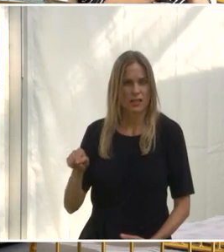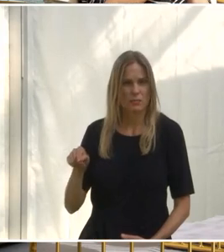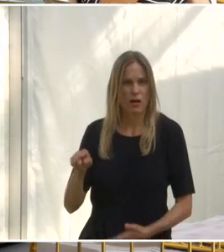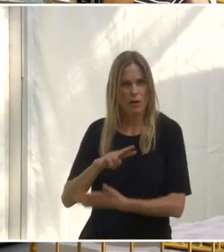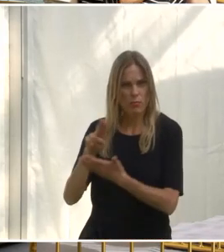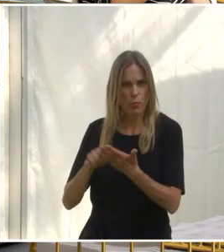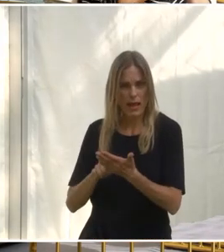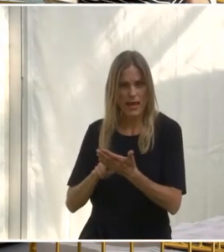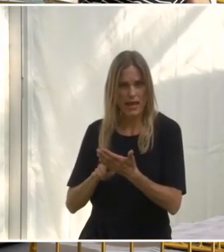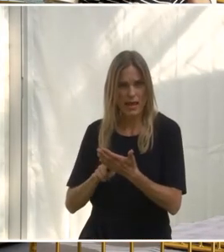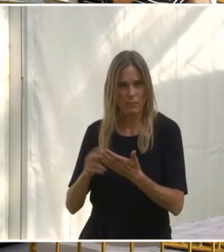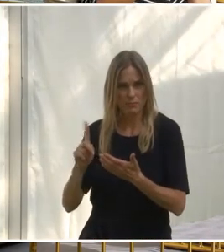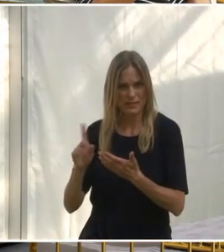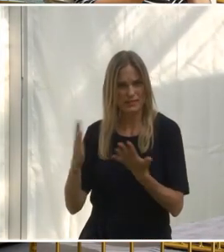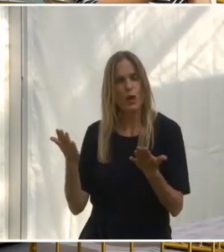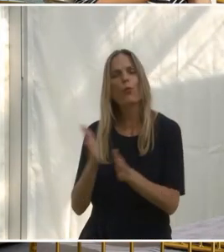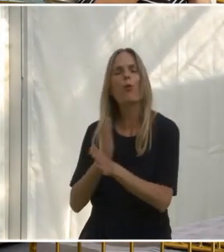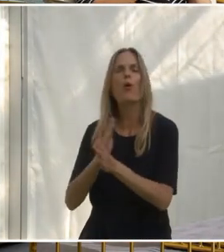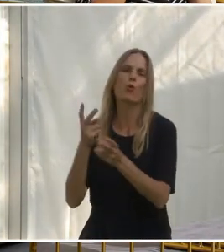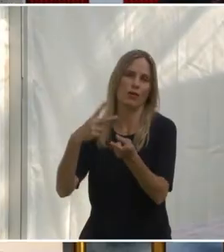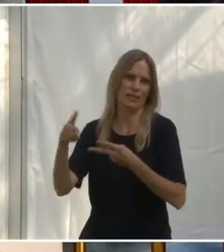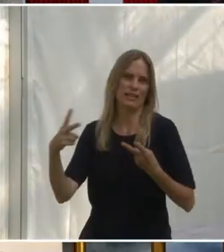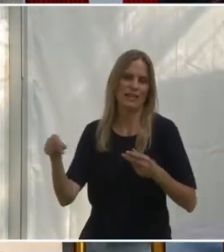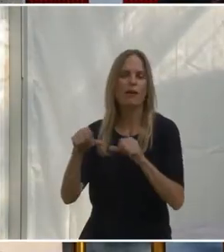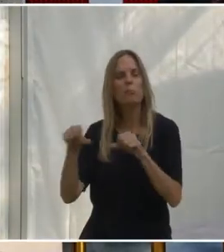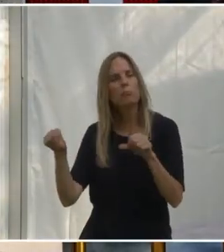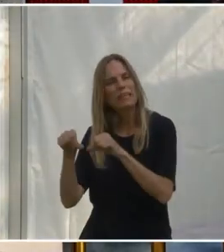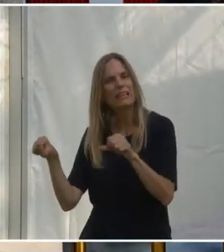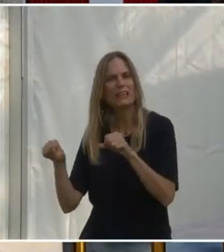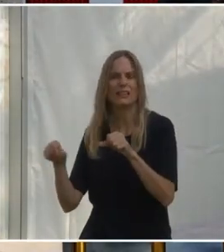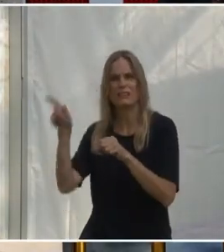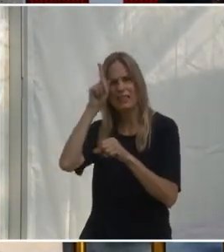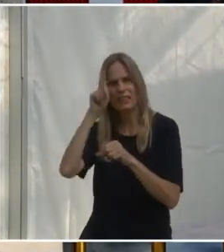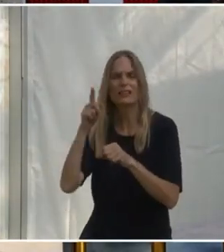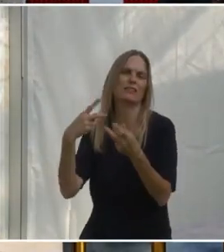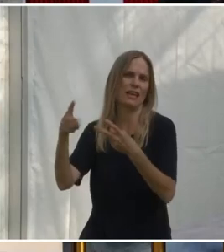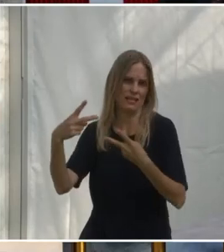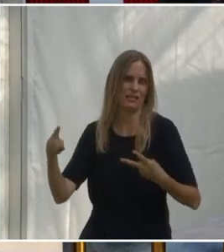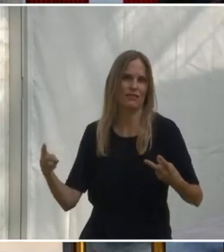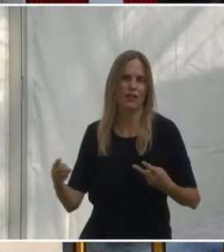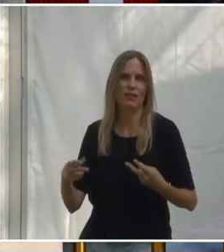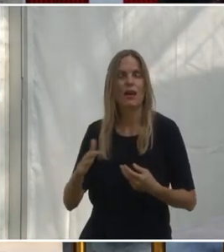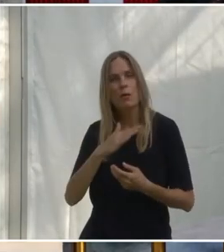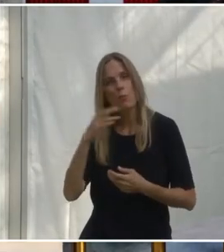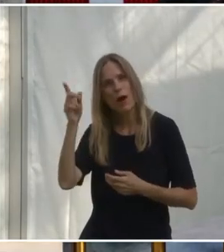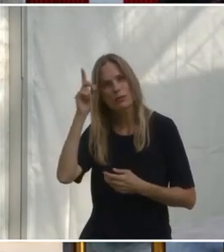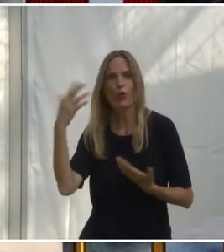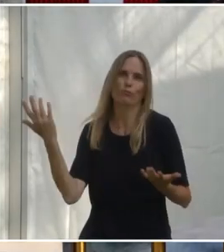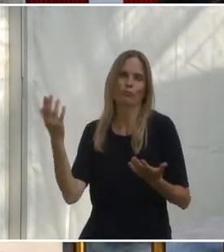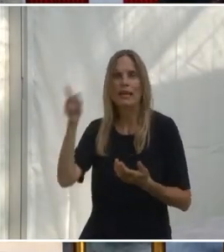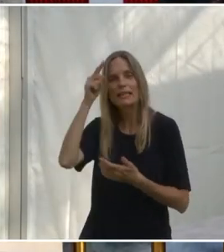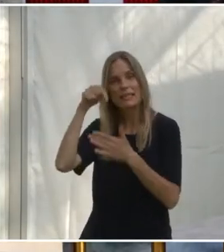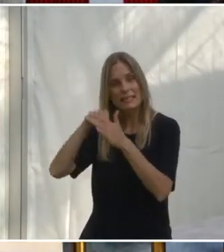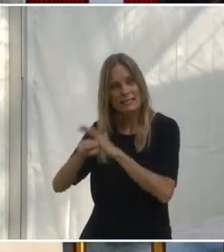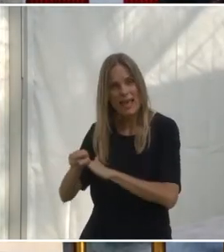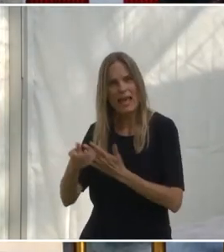the circumstances are so different across the board, because obviously, depending on a country, we might deal, well, within the country, we